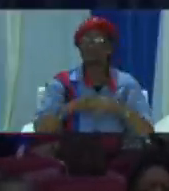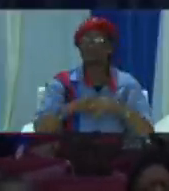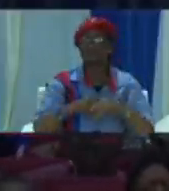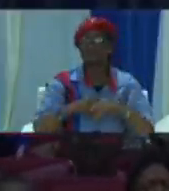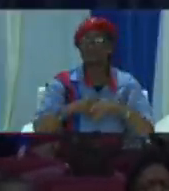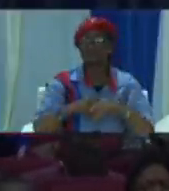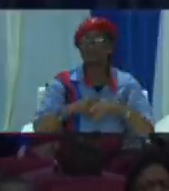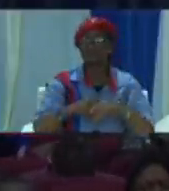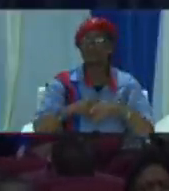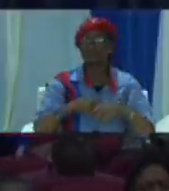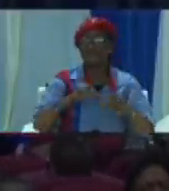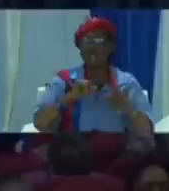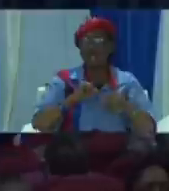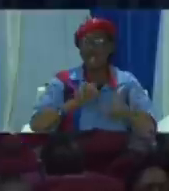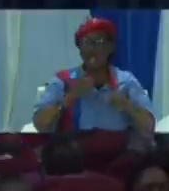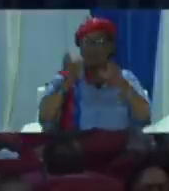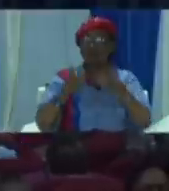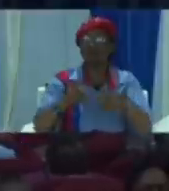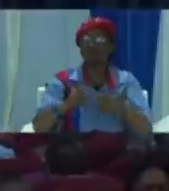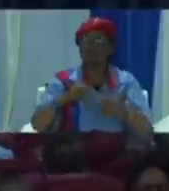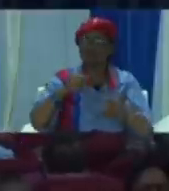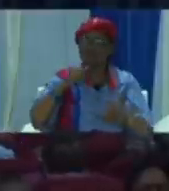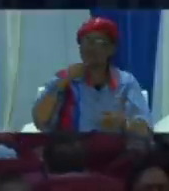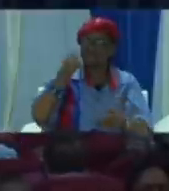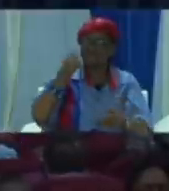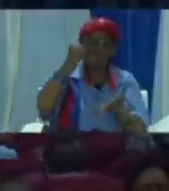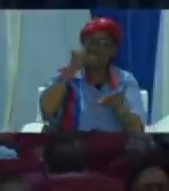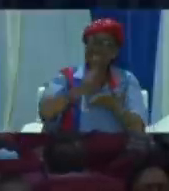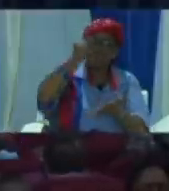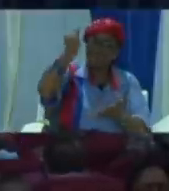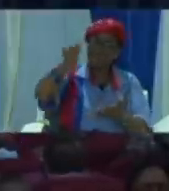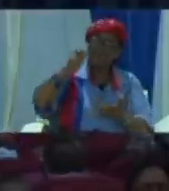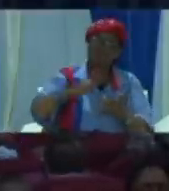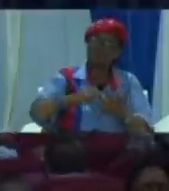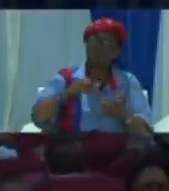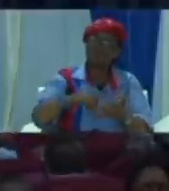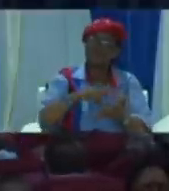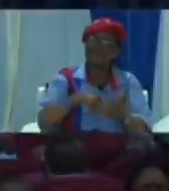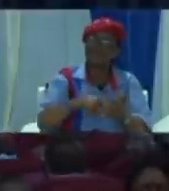I want to say amen to this one. O be sha mi si eleyi.